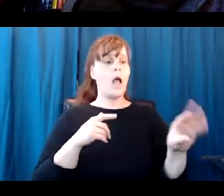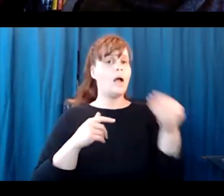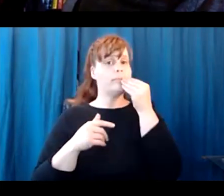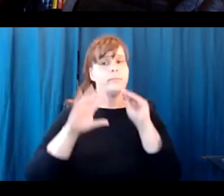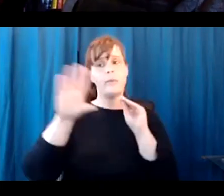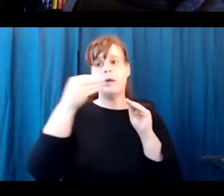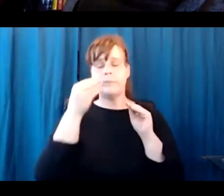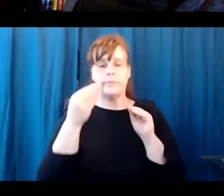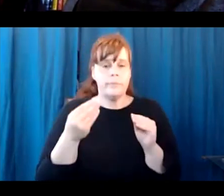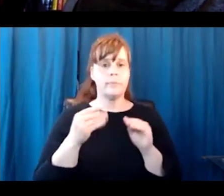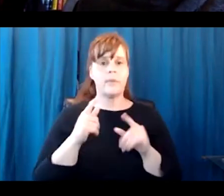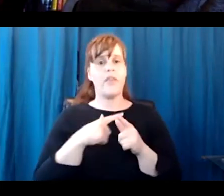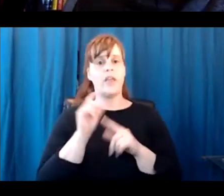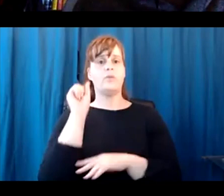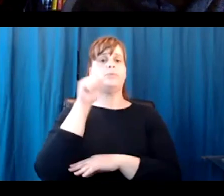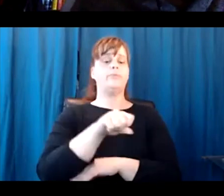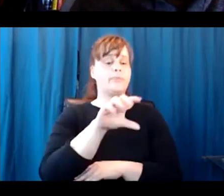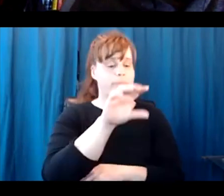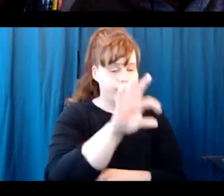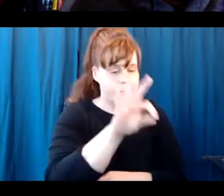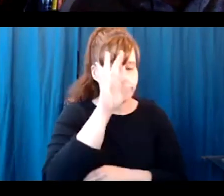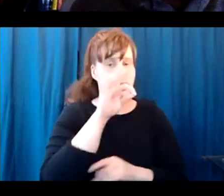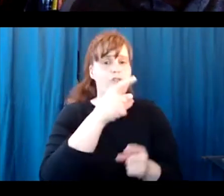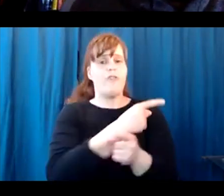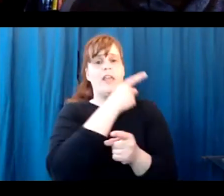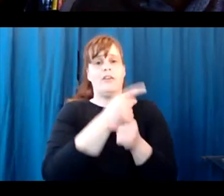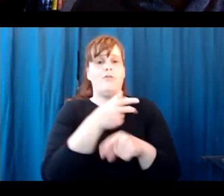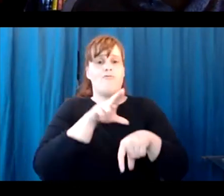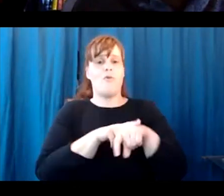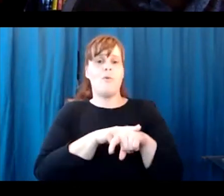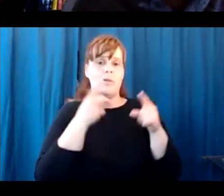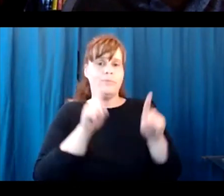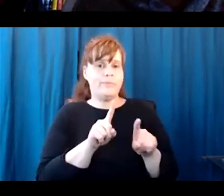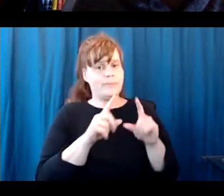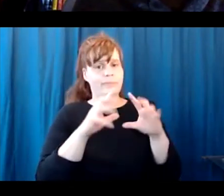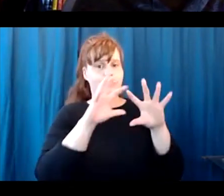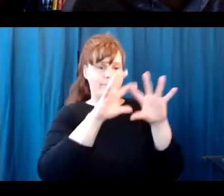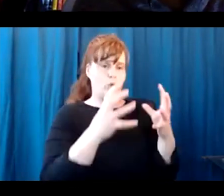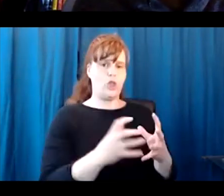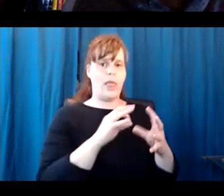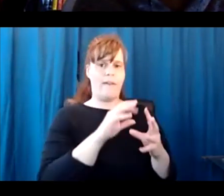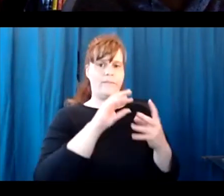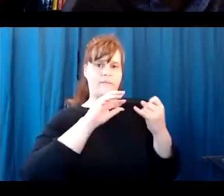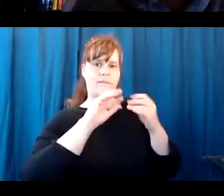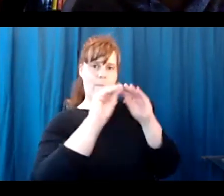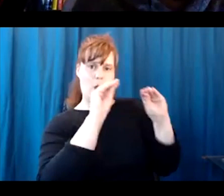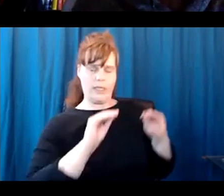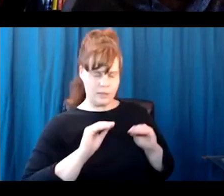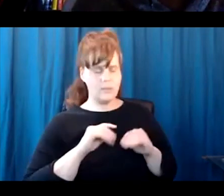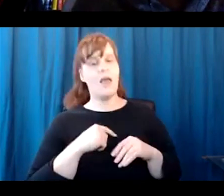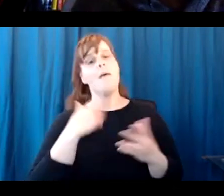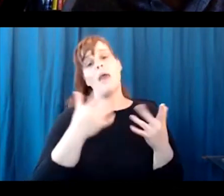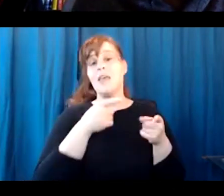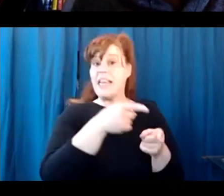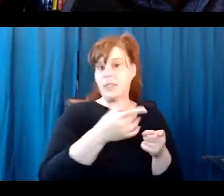down, thinking this is just a regular encounter with another bushel of berries, and maybe these will even taste better than the last